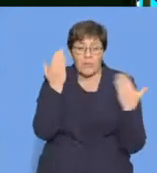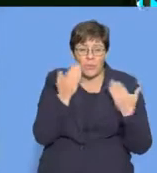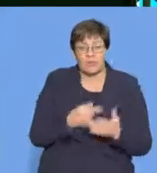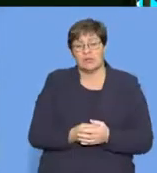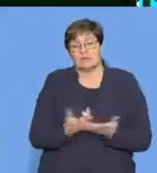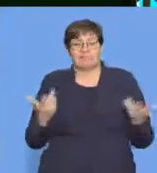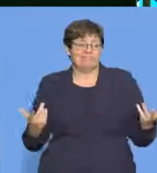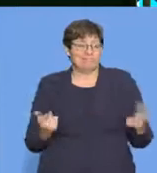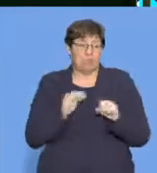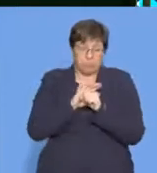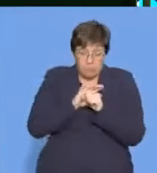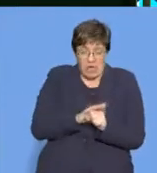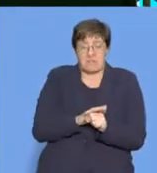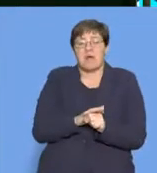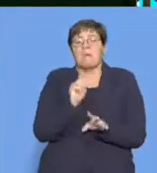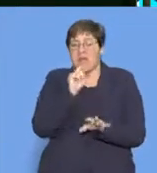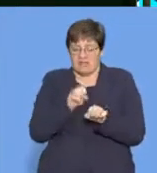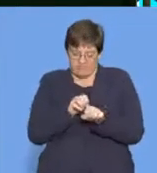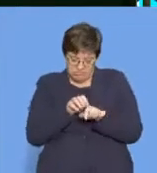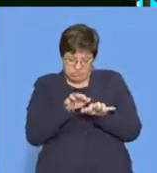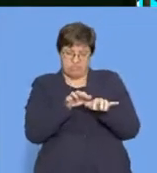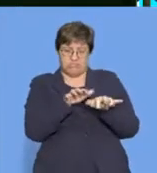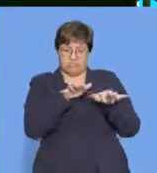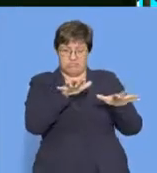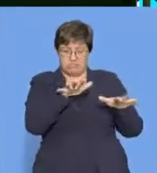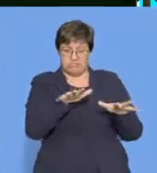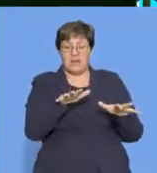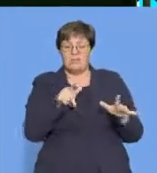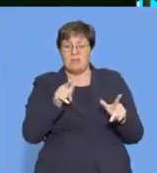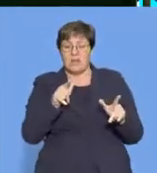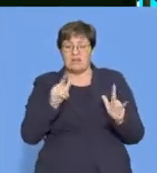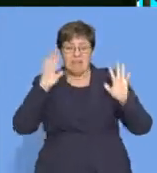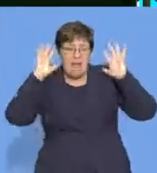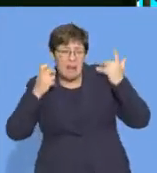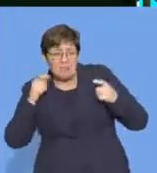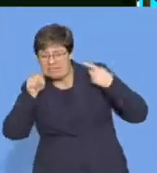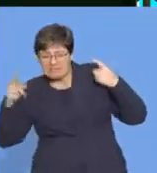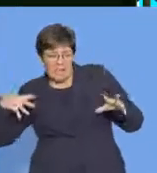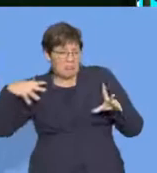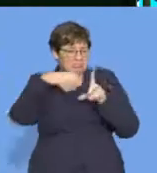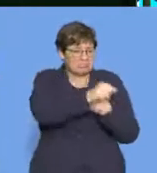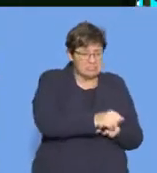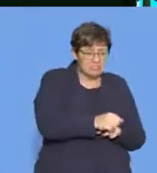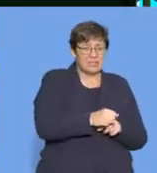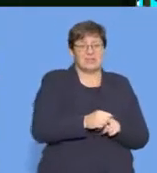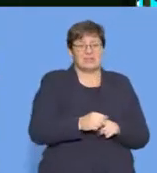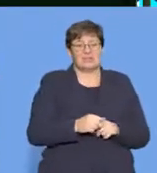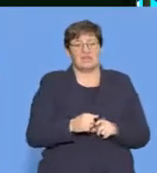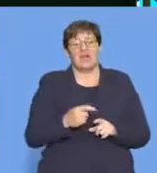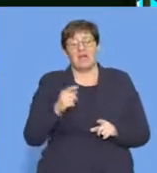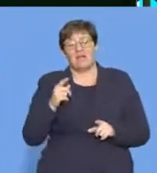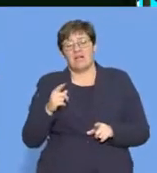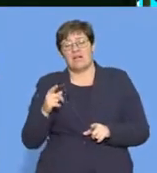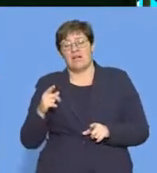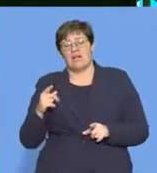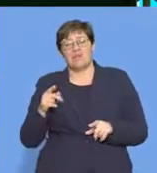been more pressure from predators, so they would have had a lot of threat possibly from